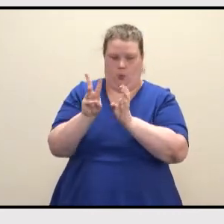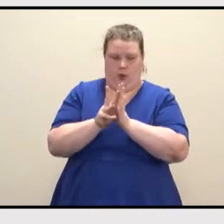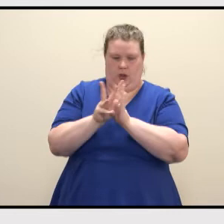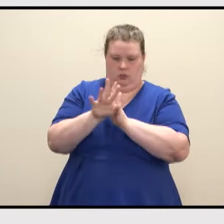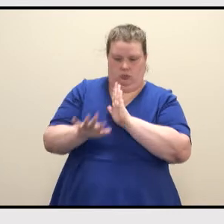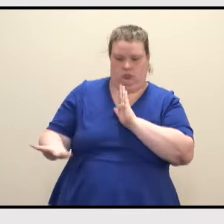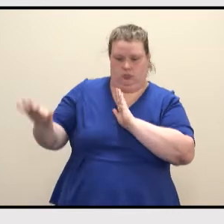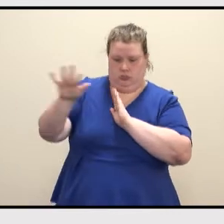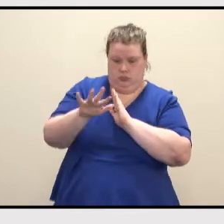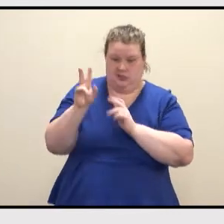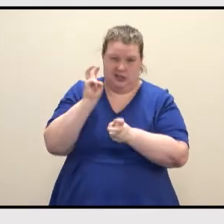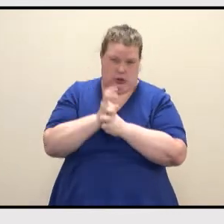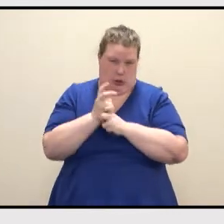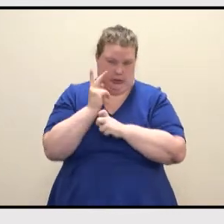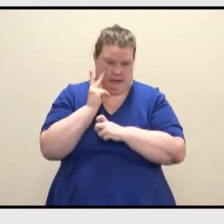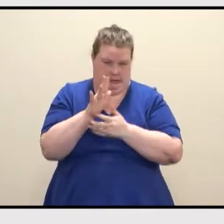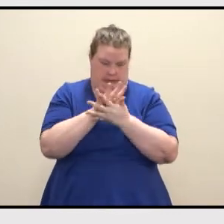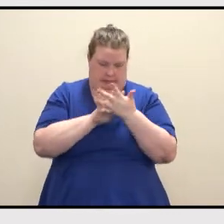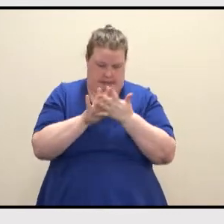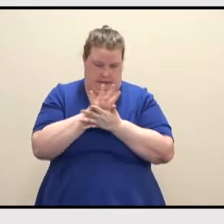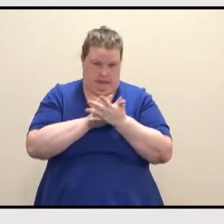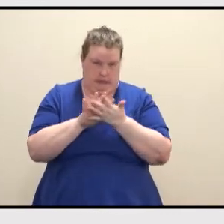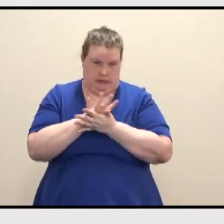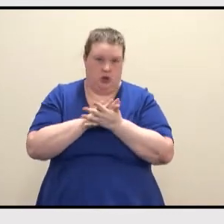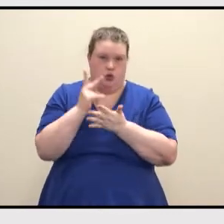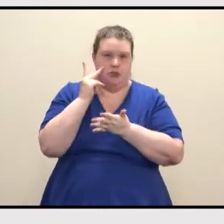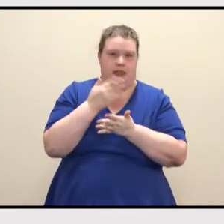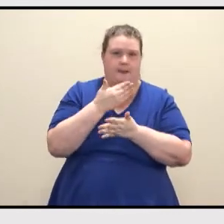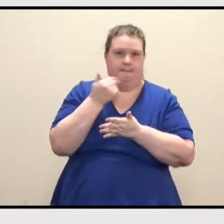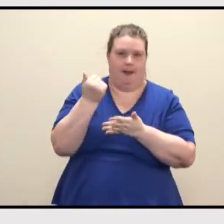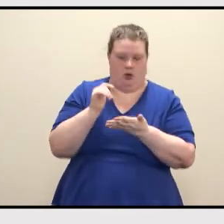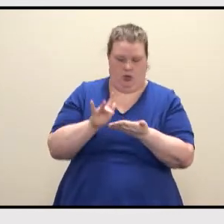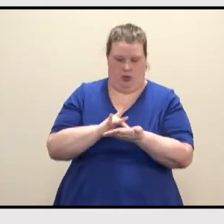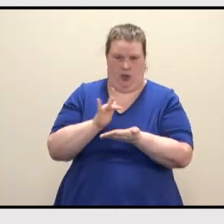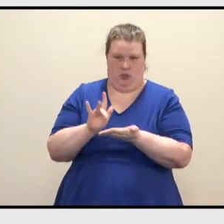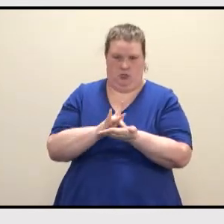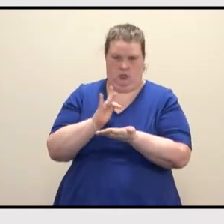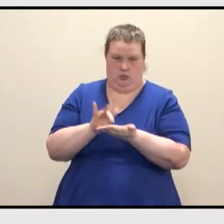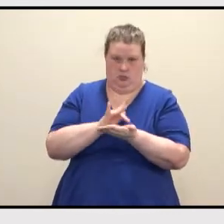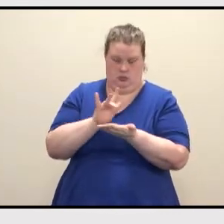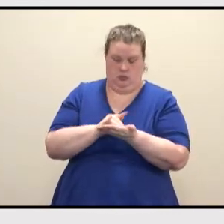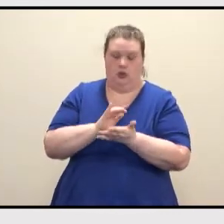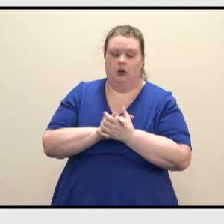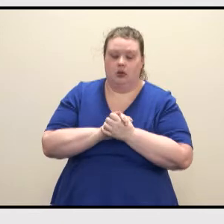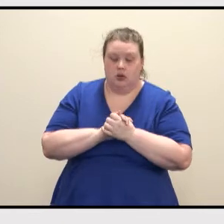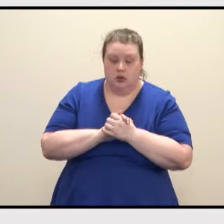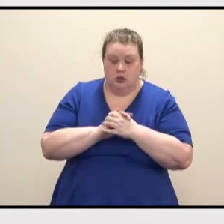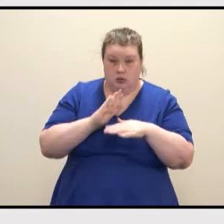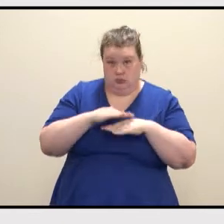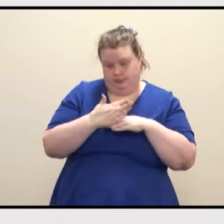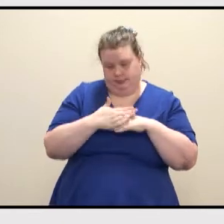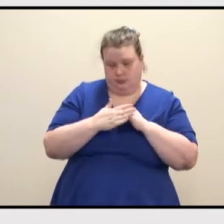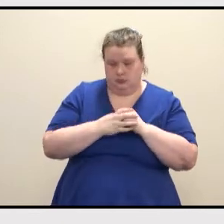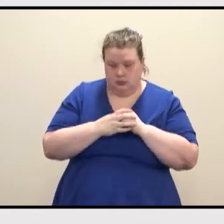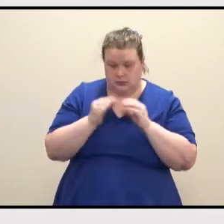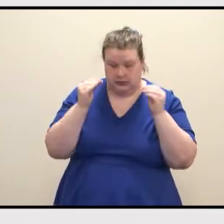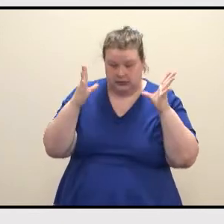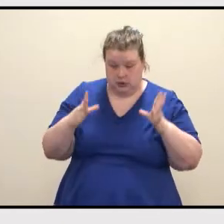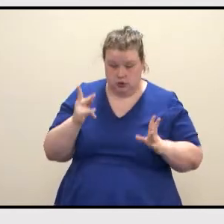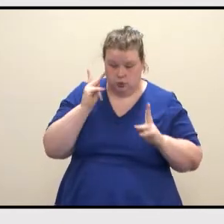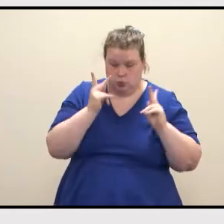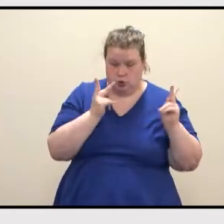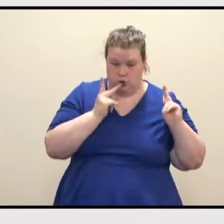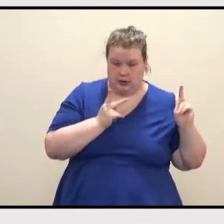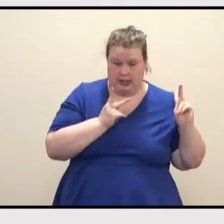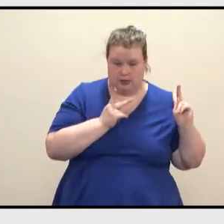So this is hard to see, but you probably can see it better on your devices. So one of the things that we look at when we get into teachers is we think